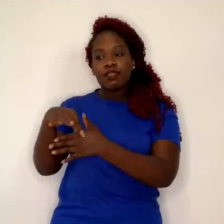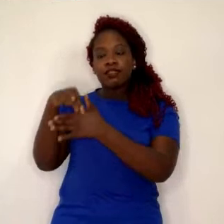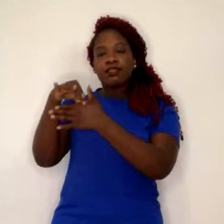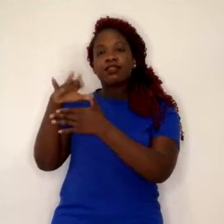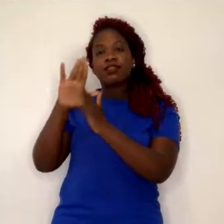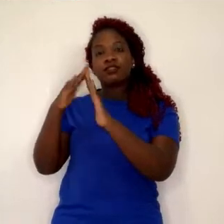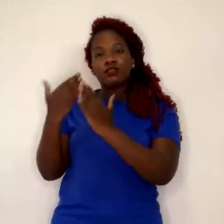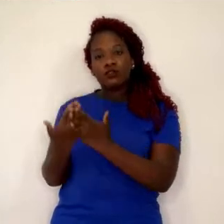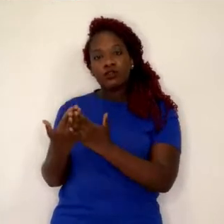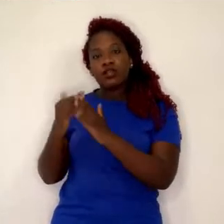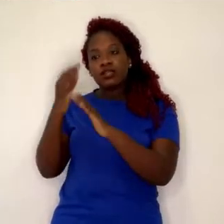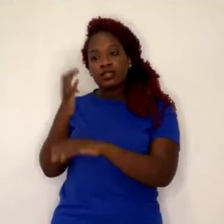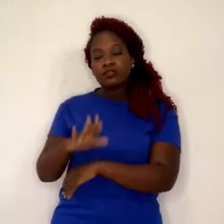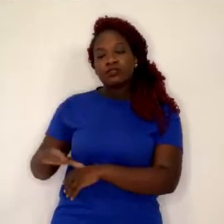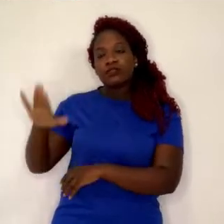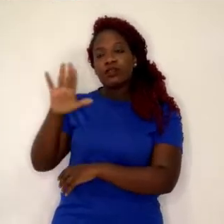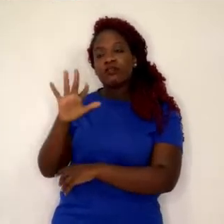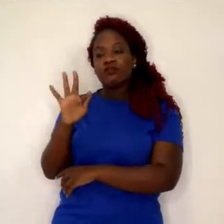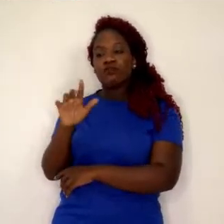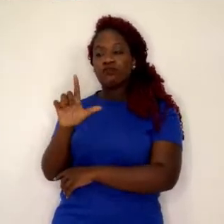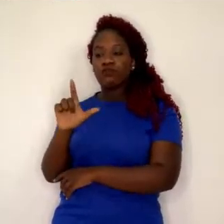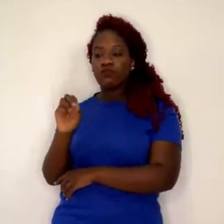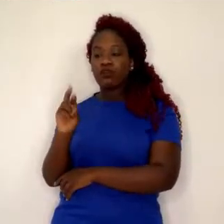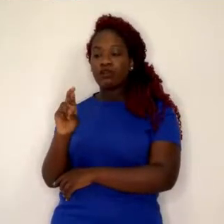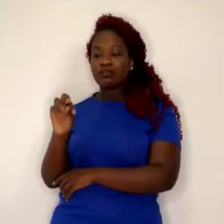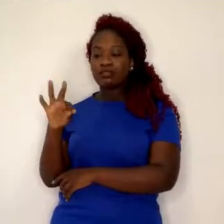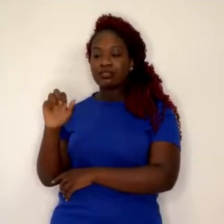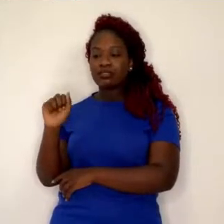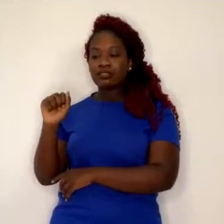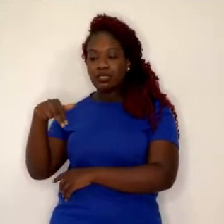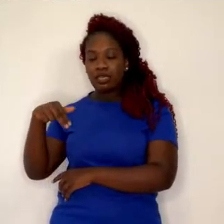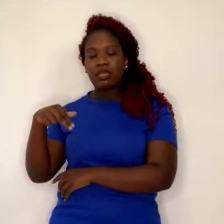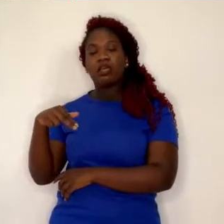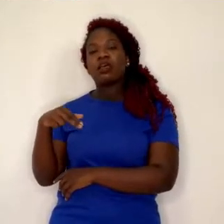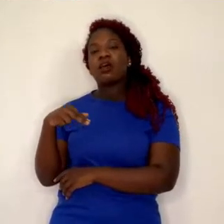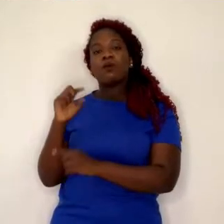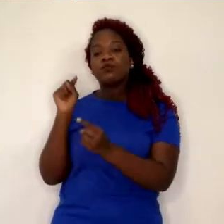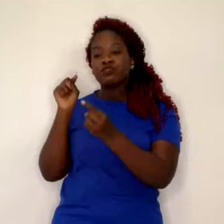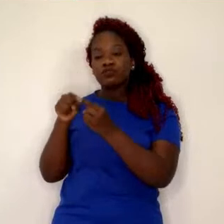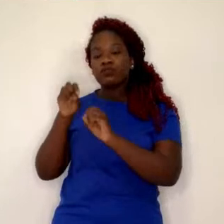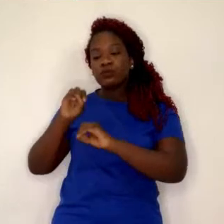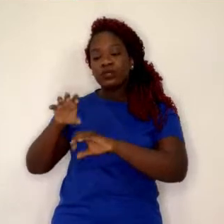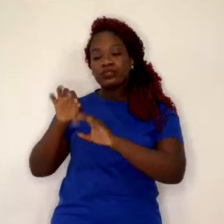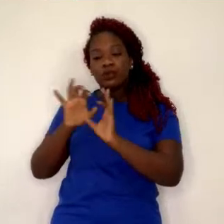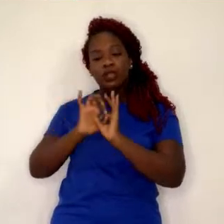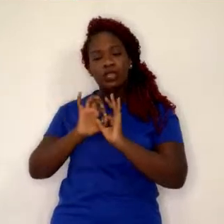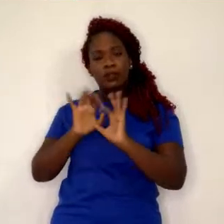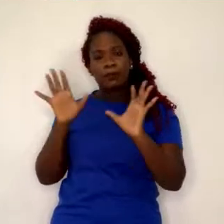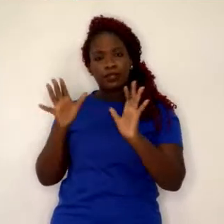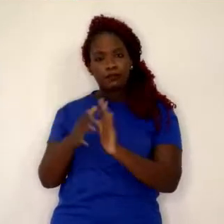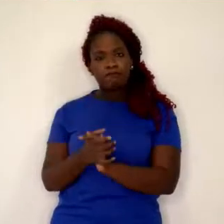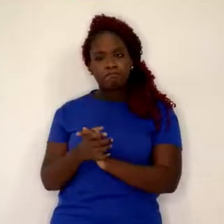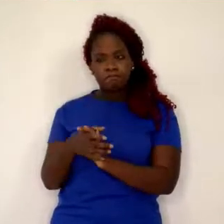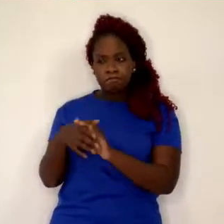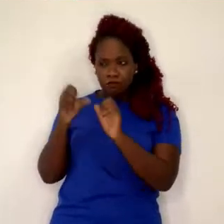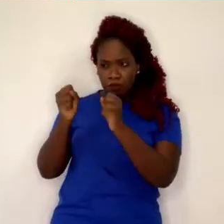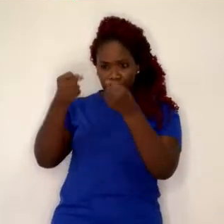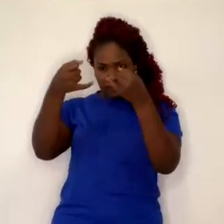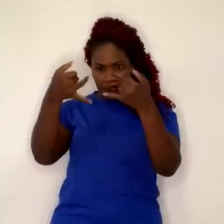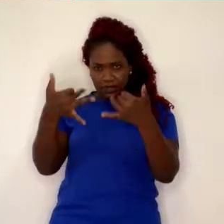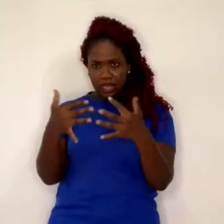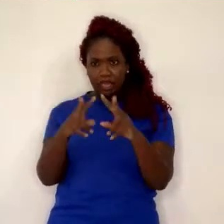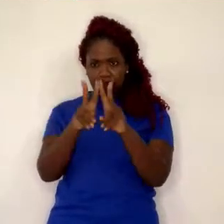who is head of the Florestan Fernandes School, who is employing an education that seeks